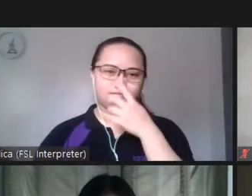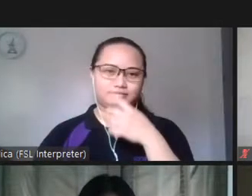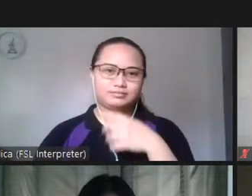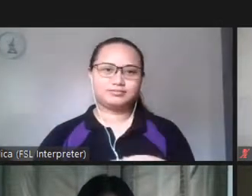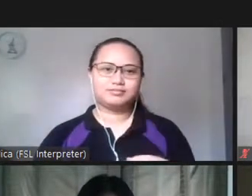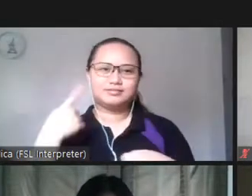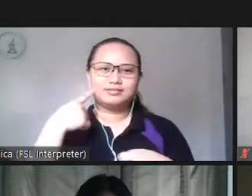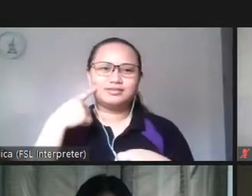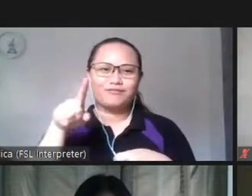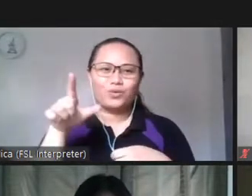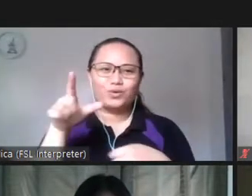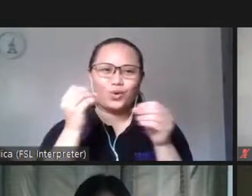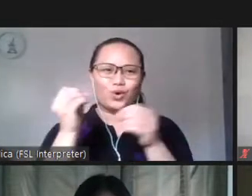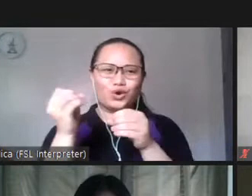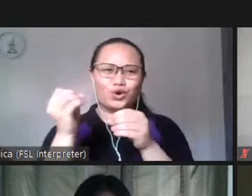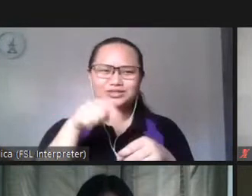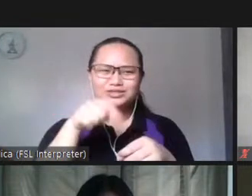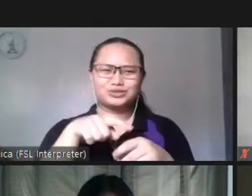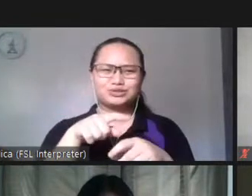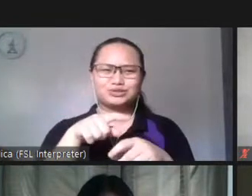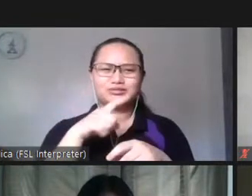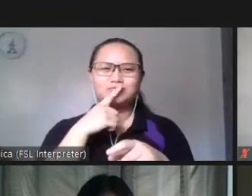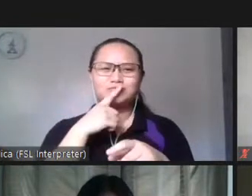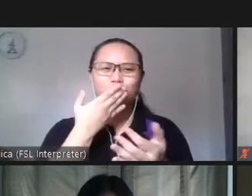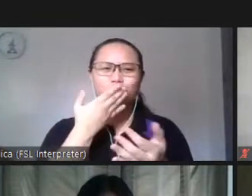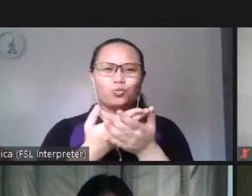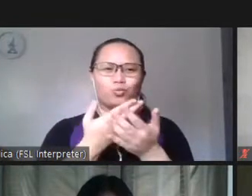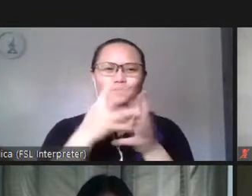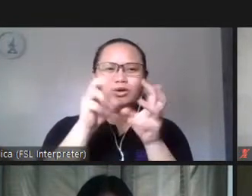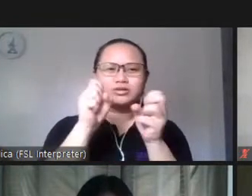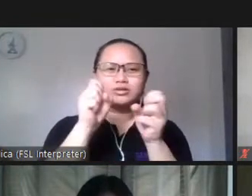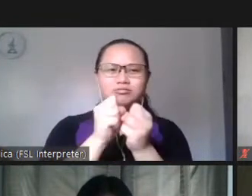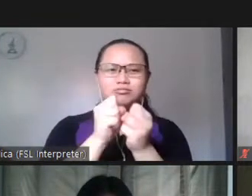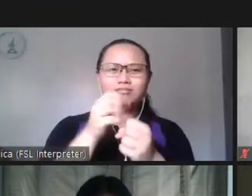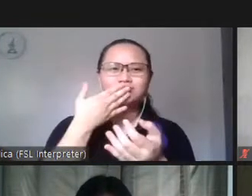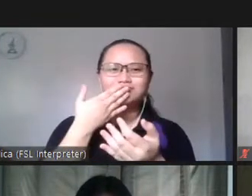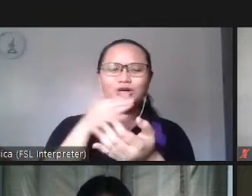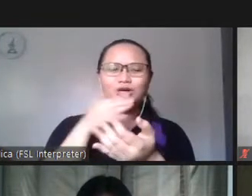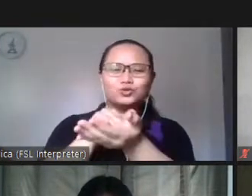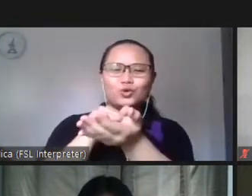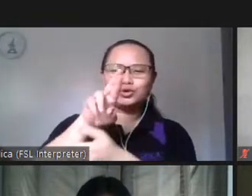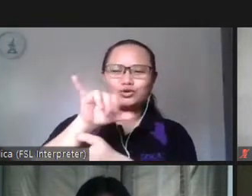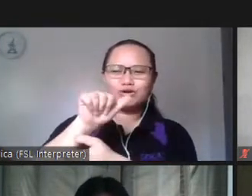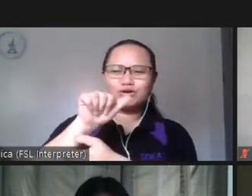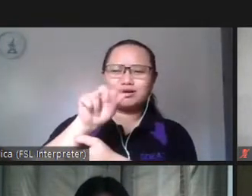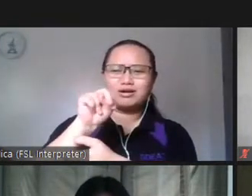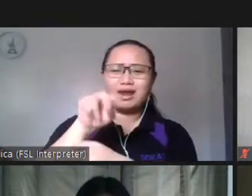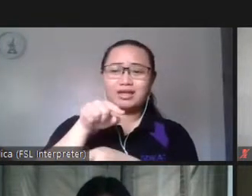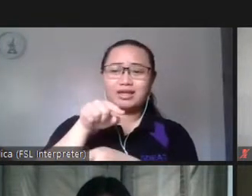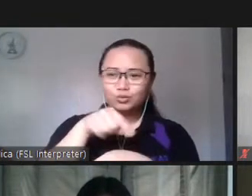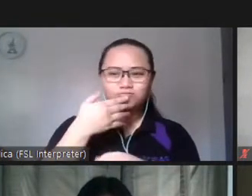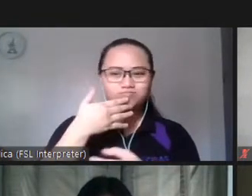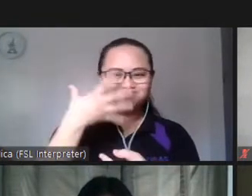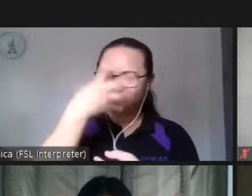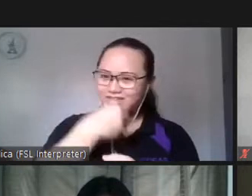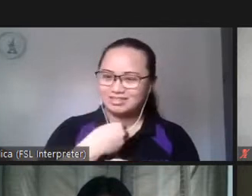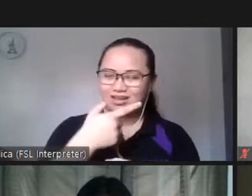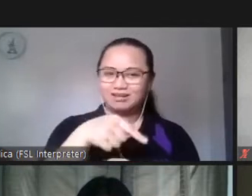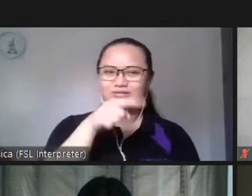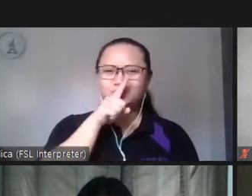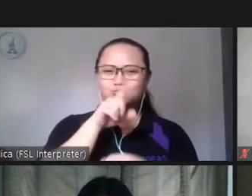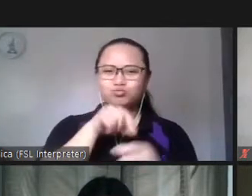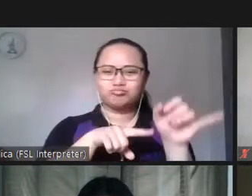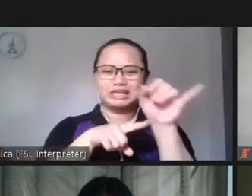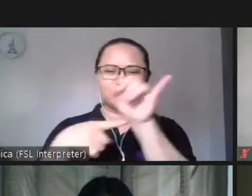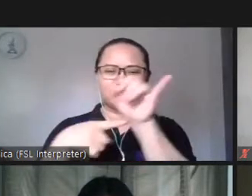organizing this type of webinar. Dr. Ryan Gatbonton, thank you kasi ito palang initiative na ginawa ninyo. Napakalaking